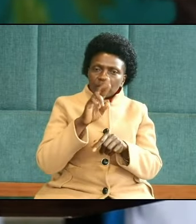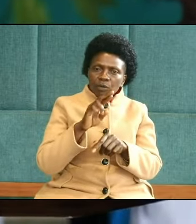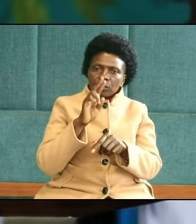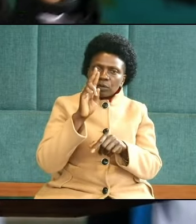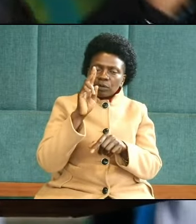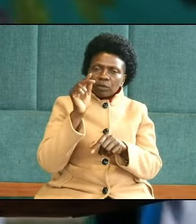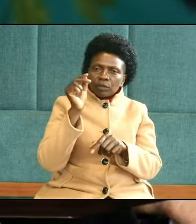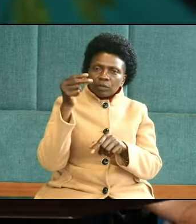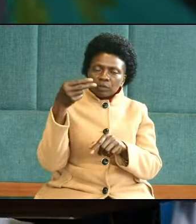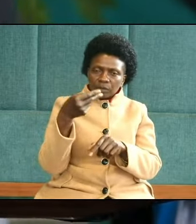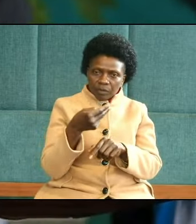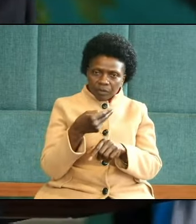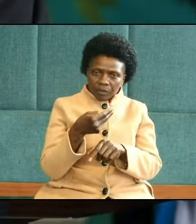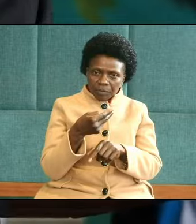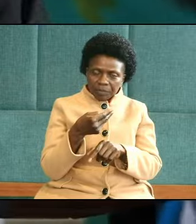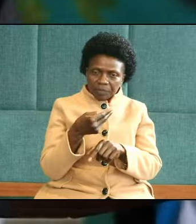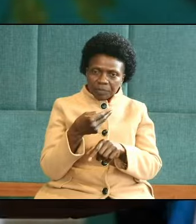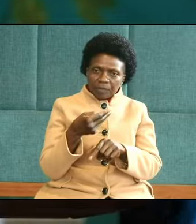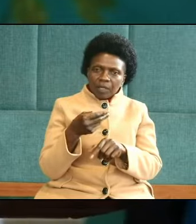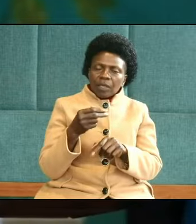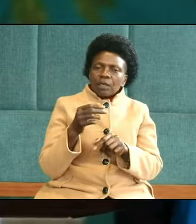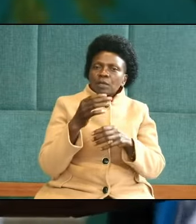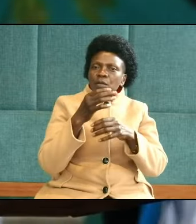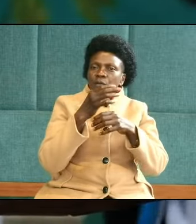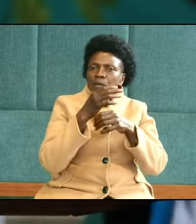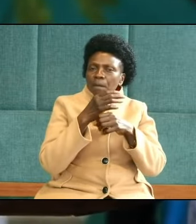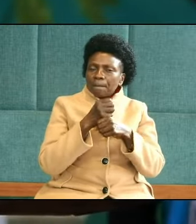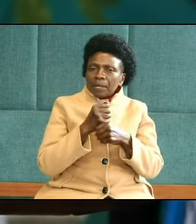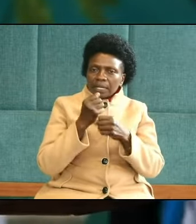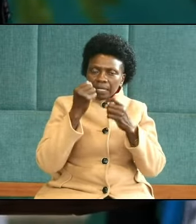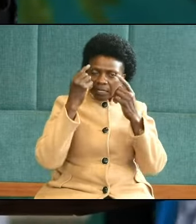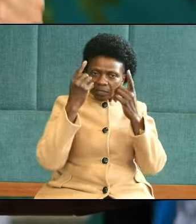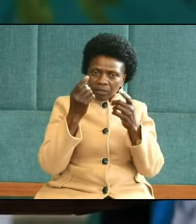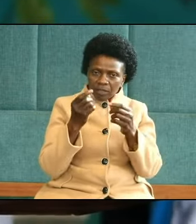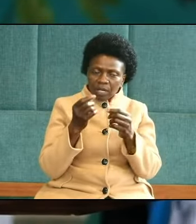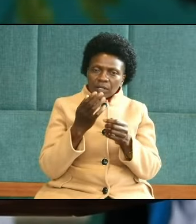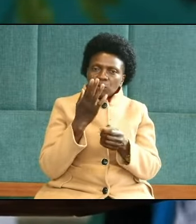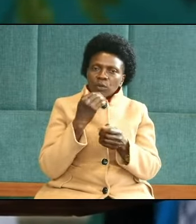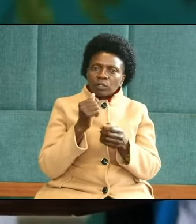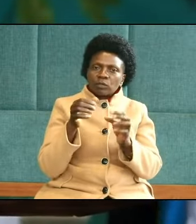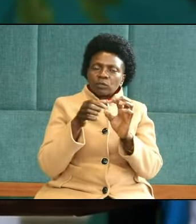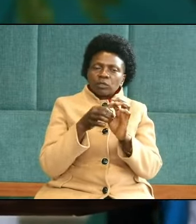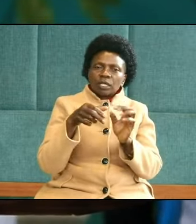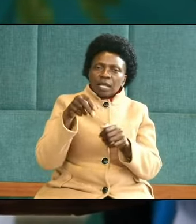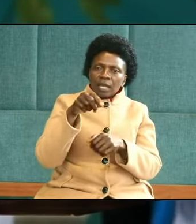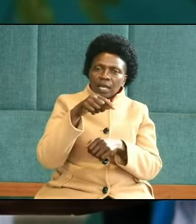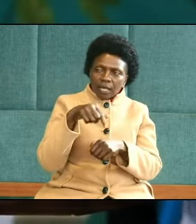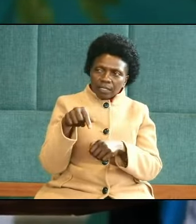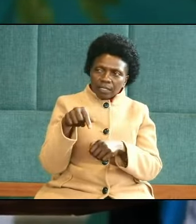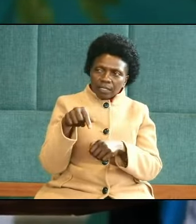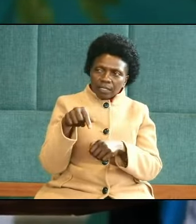to be baptized, come and join us. You may want to also come and just have Bible studies, whatever your request. Join